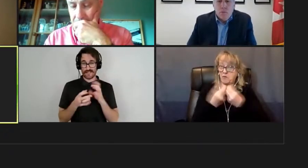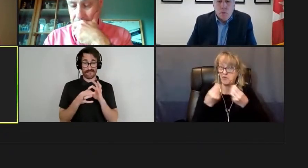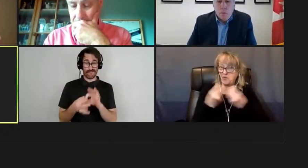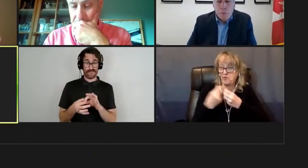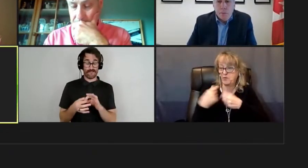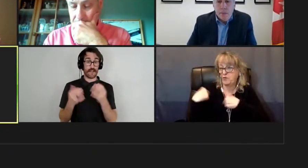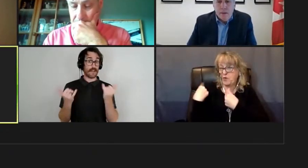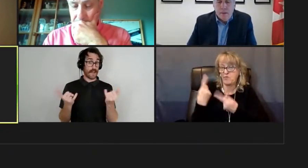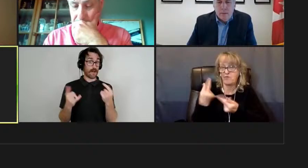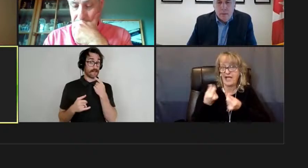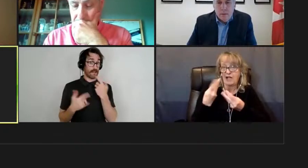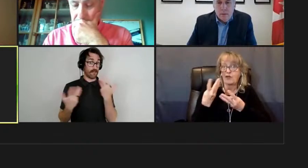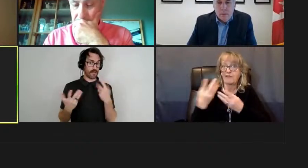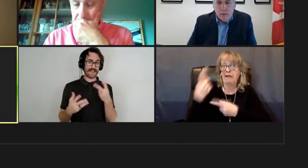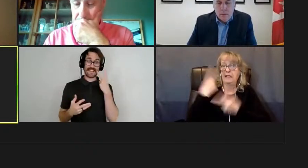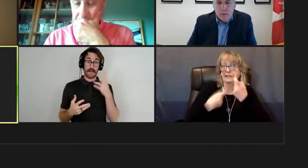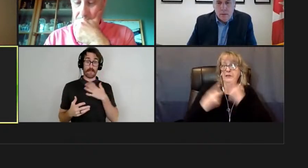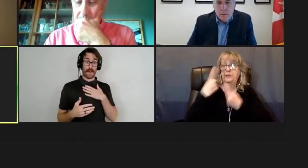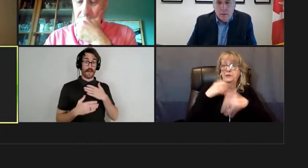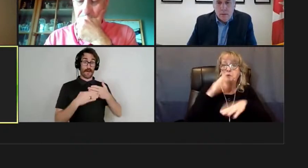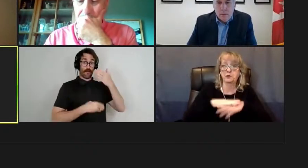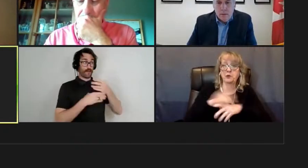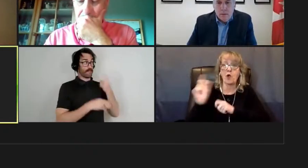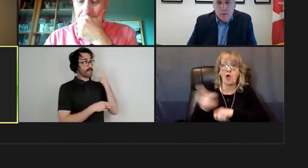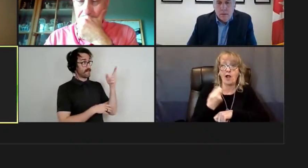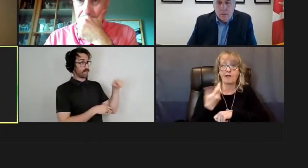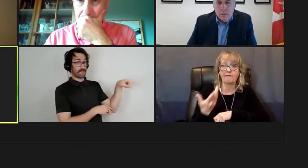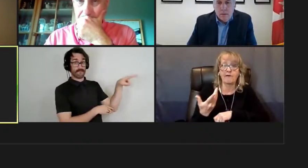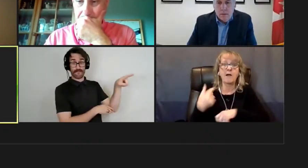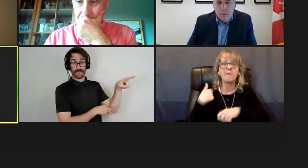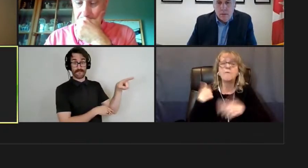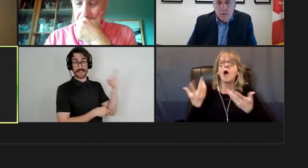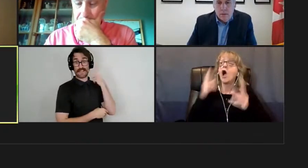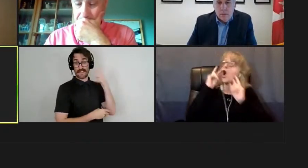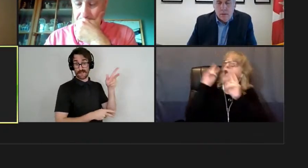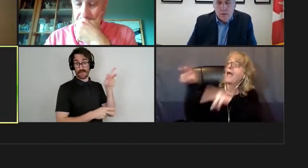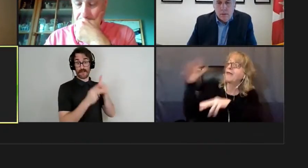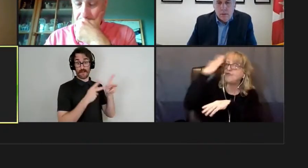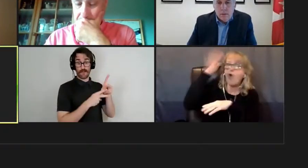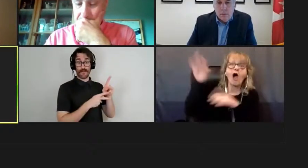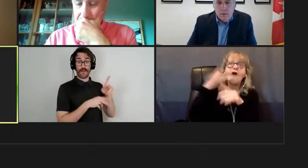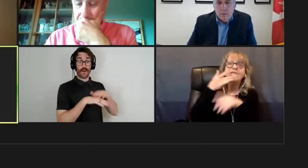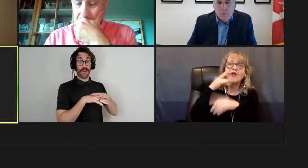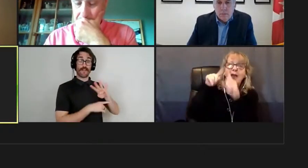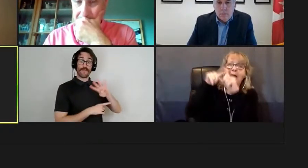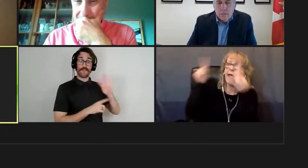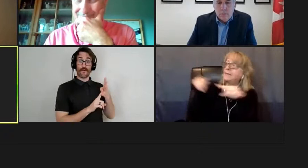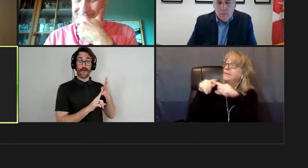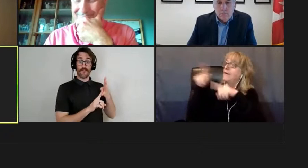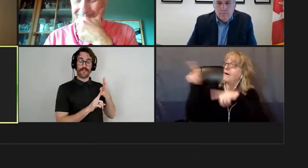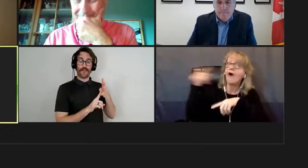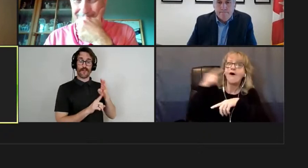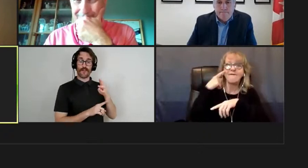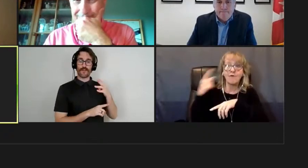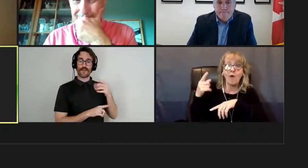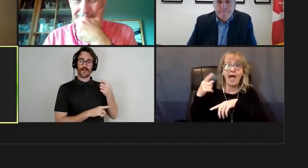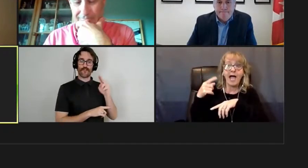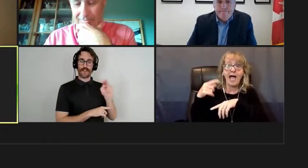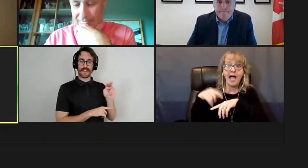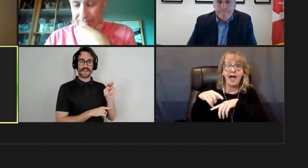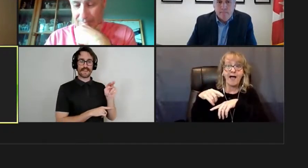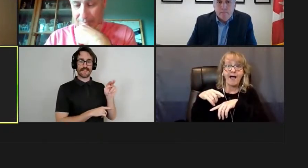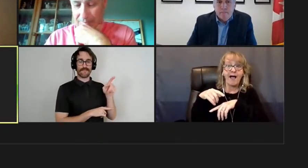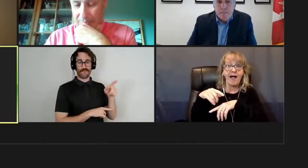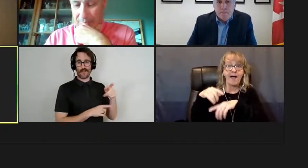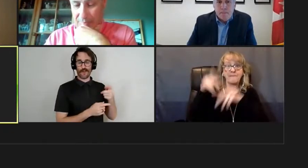attest right now, I look out my window and I see the folks on the fourth green here. And, you